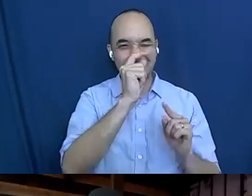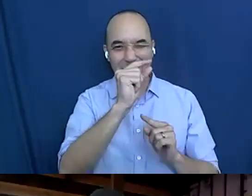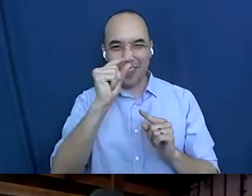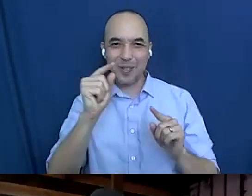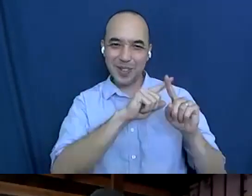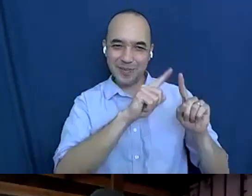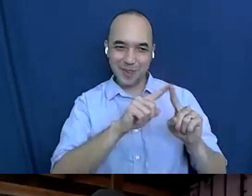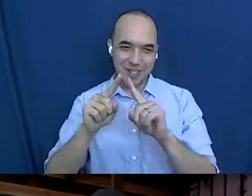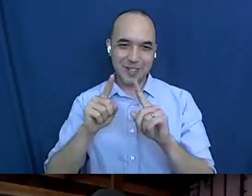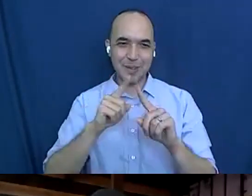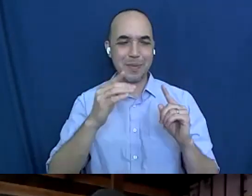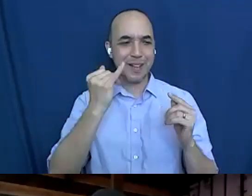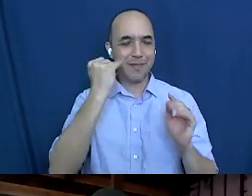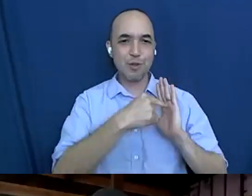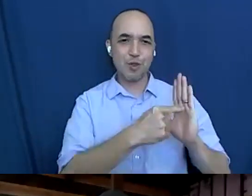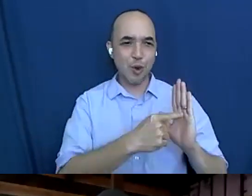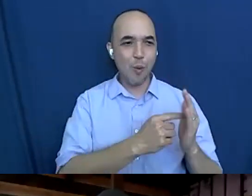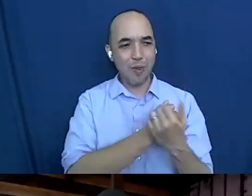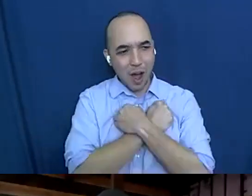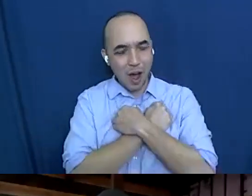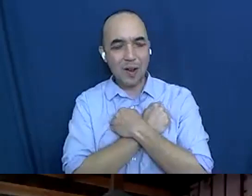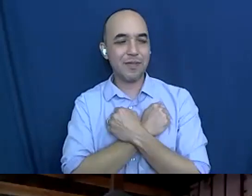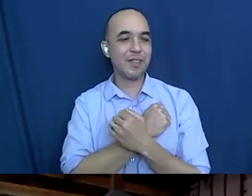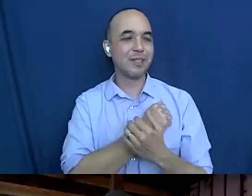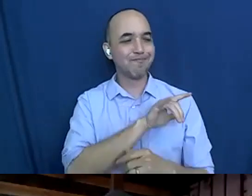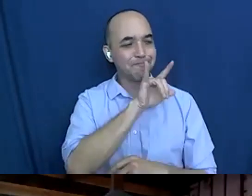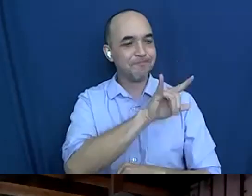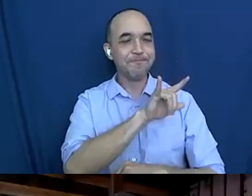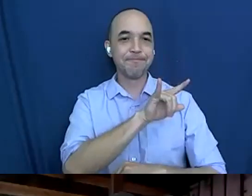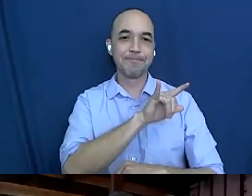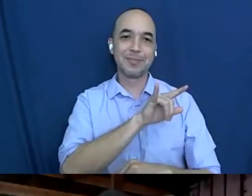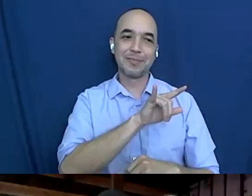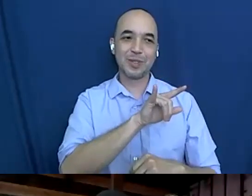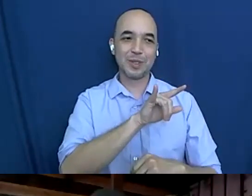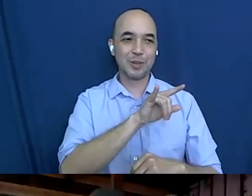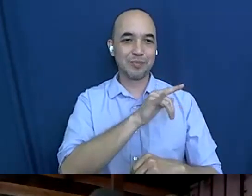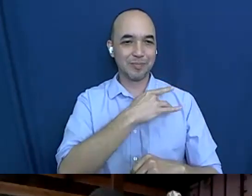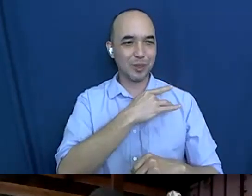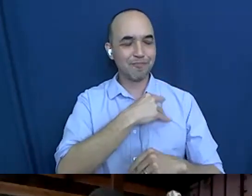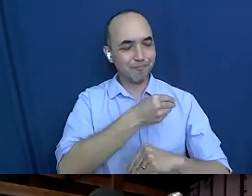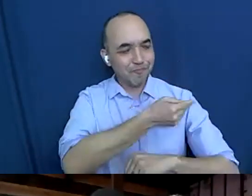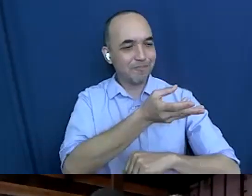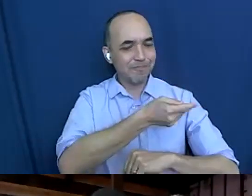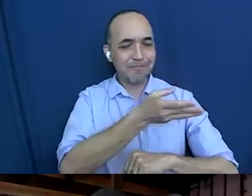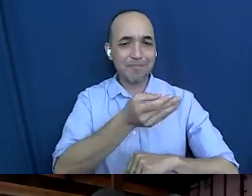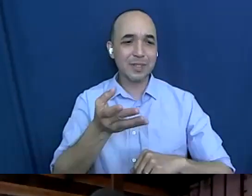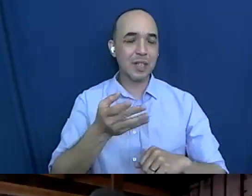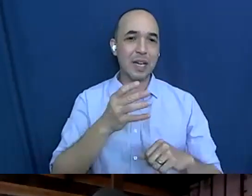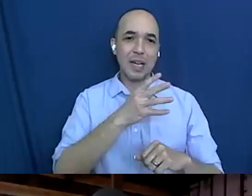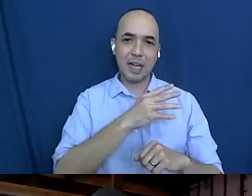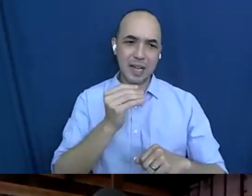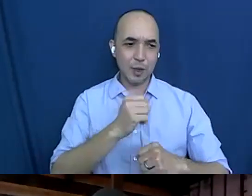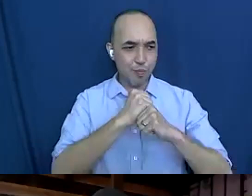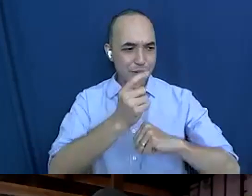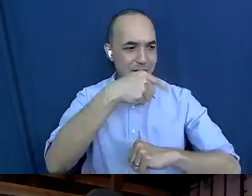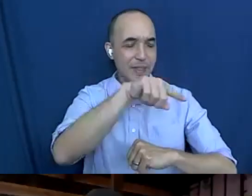love something, and I guess it's like, yeah, I said, when you're giving it out and you don't want to see anything hurting, they don't want to